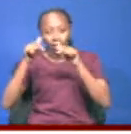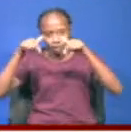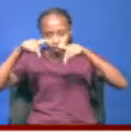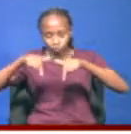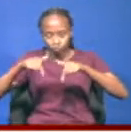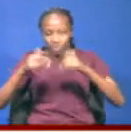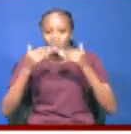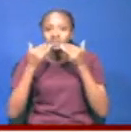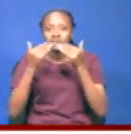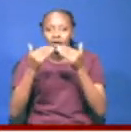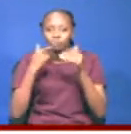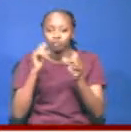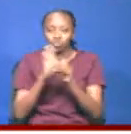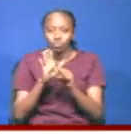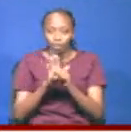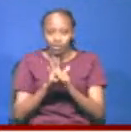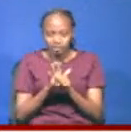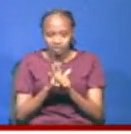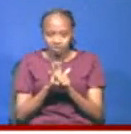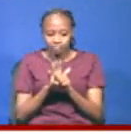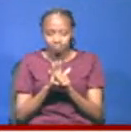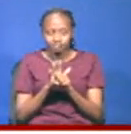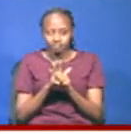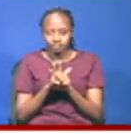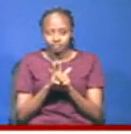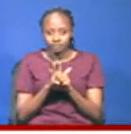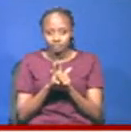much. And